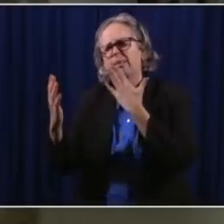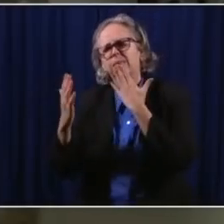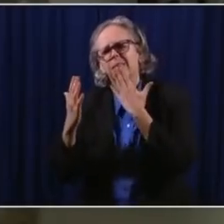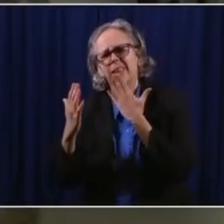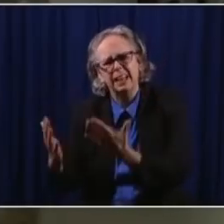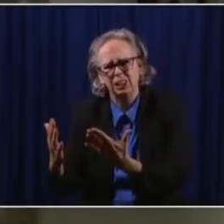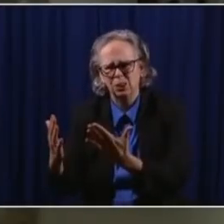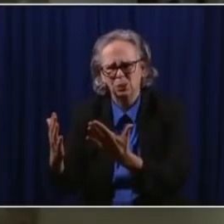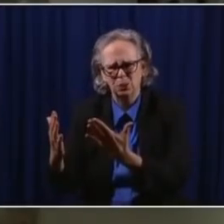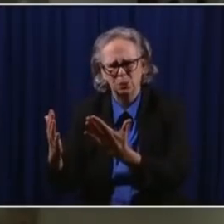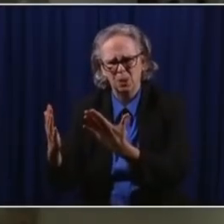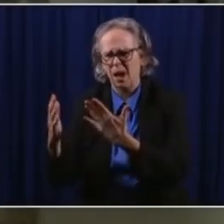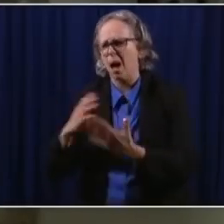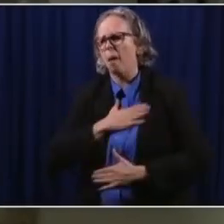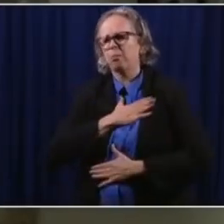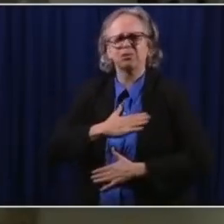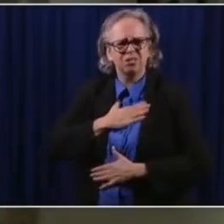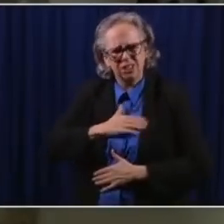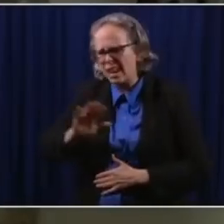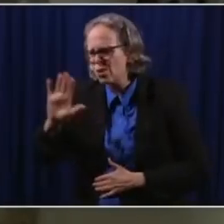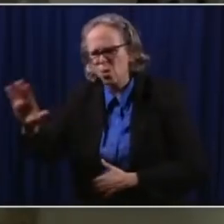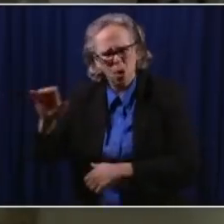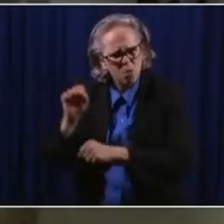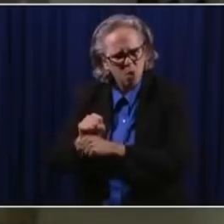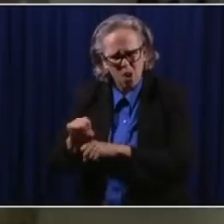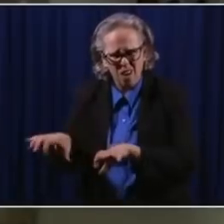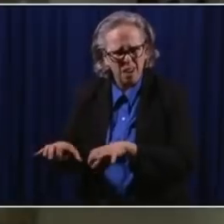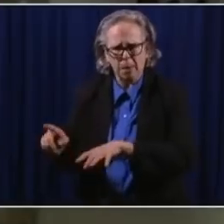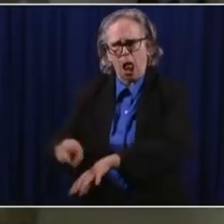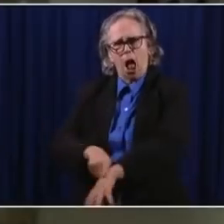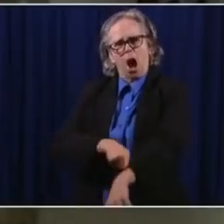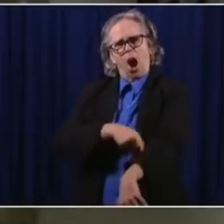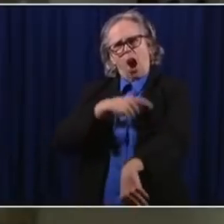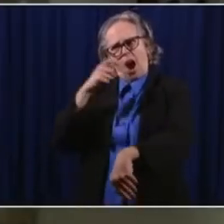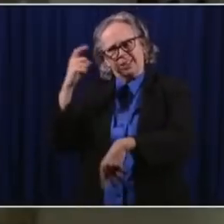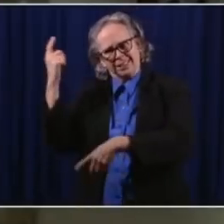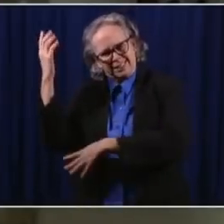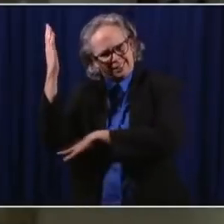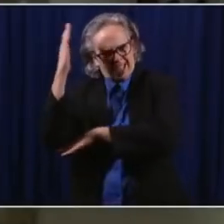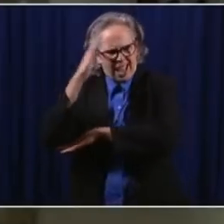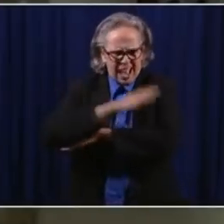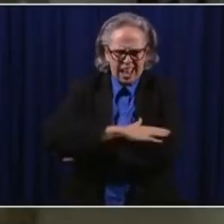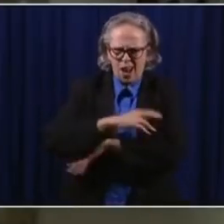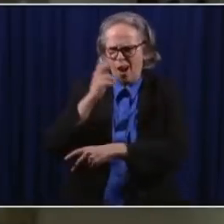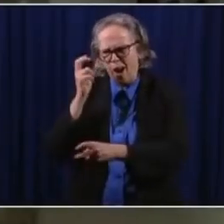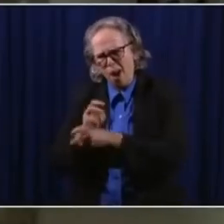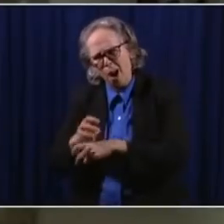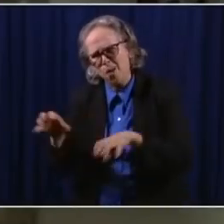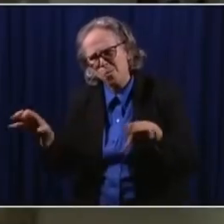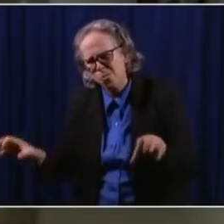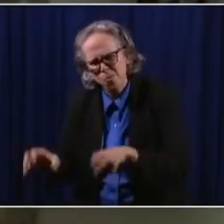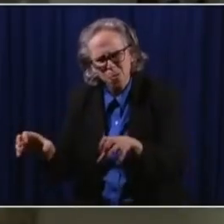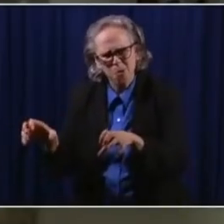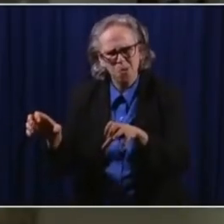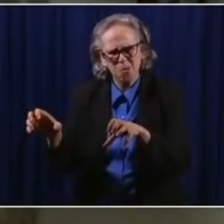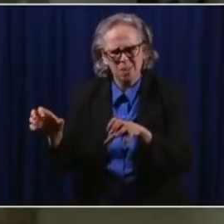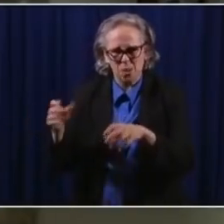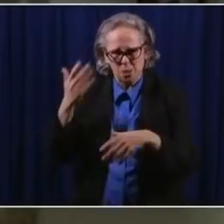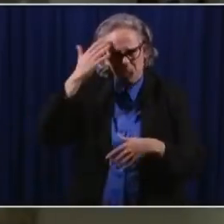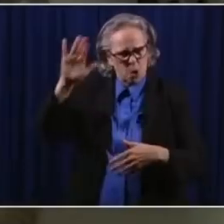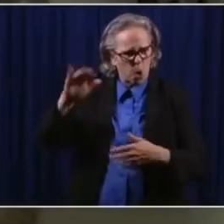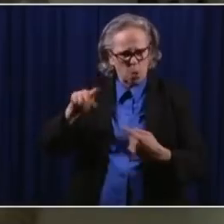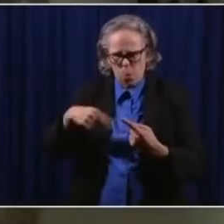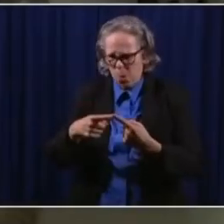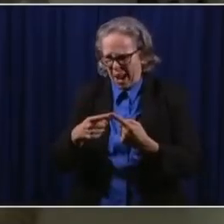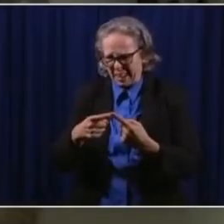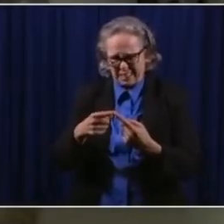they do. We know they're working long hours and tough, and the end is not in sight. It will get here, though. We